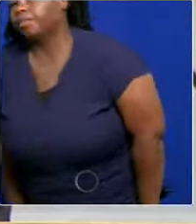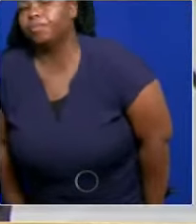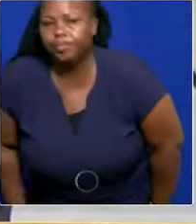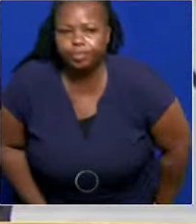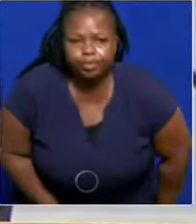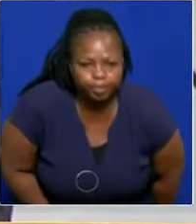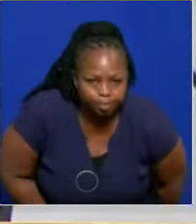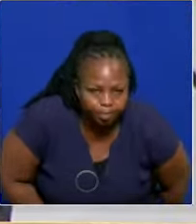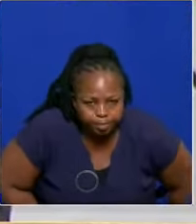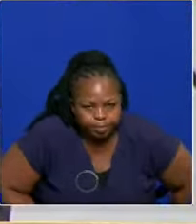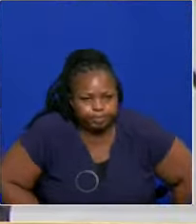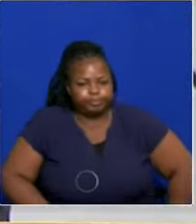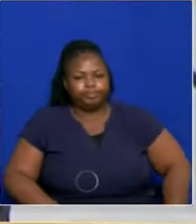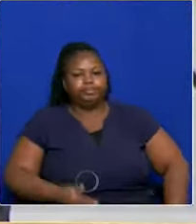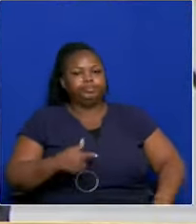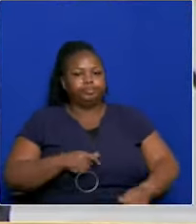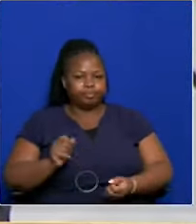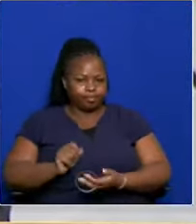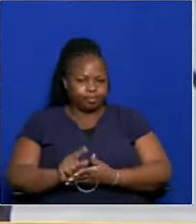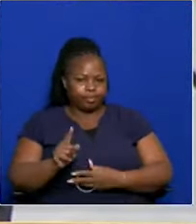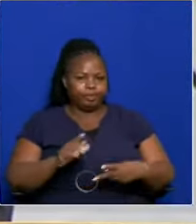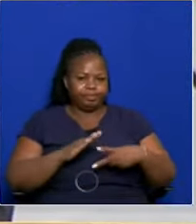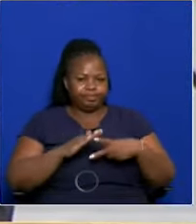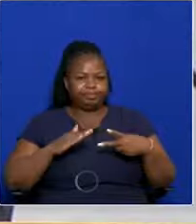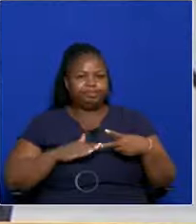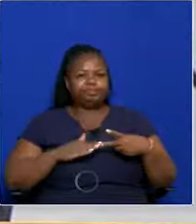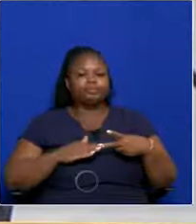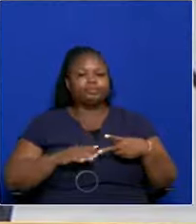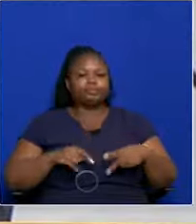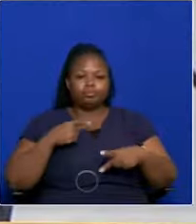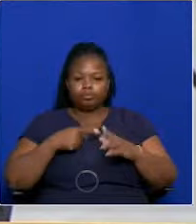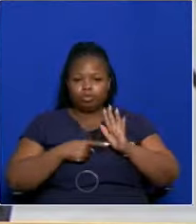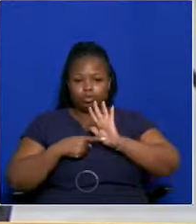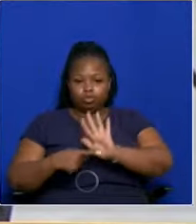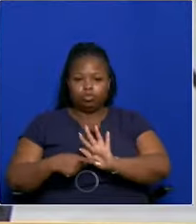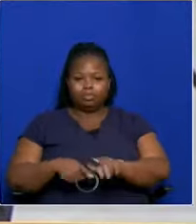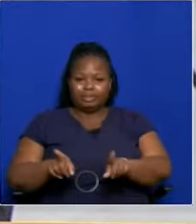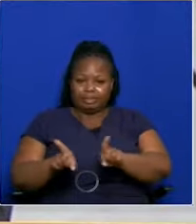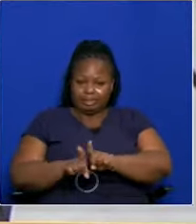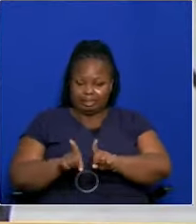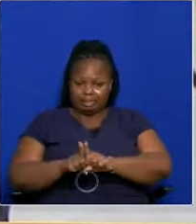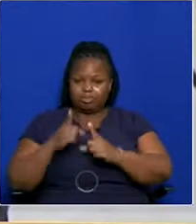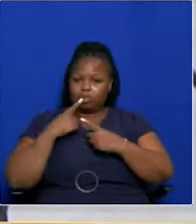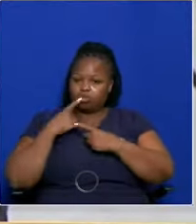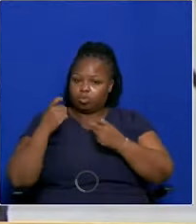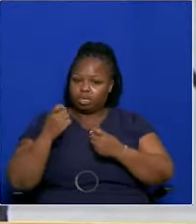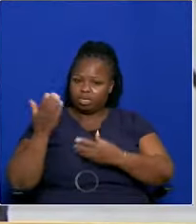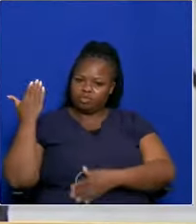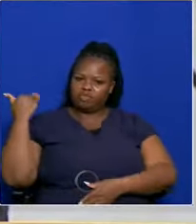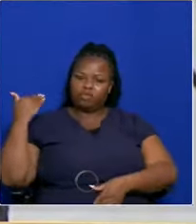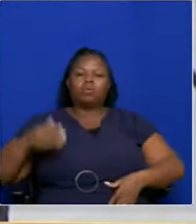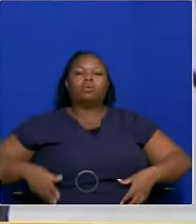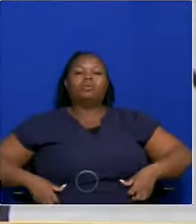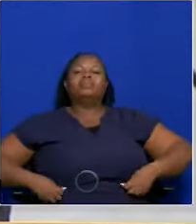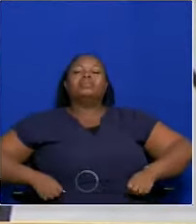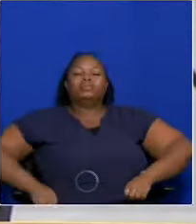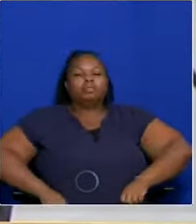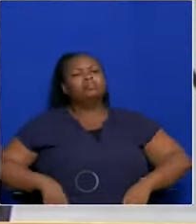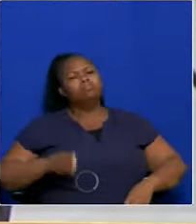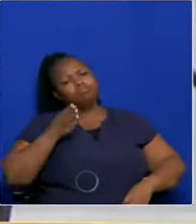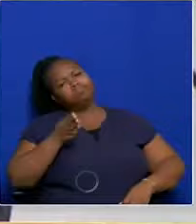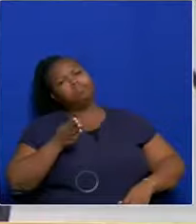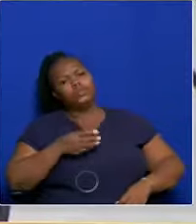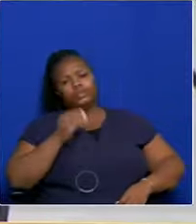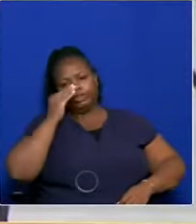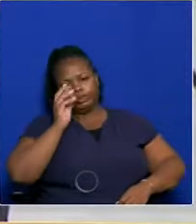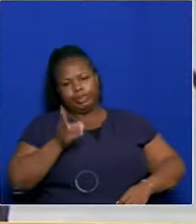that there's this very same character whom I send you a complaint about is on the news again. And then